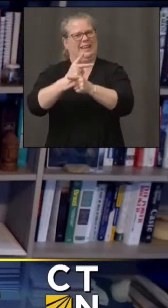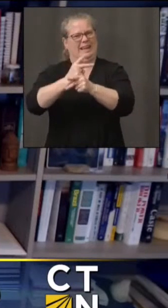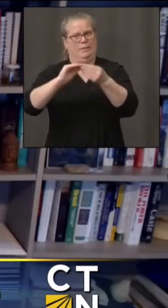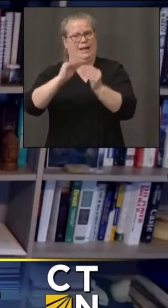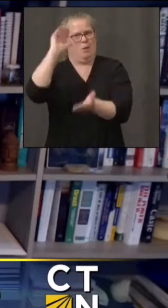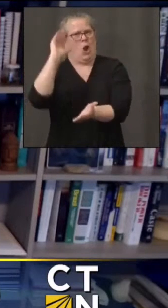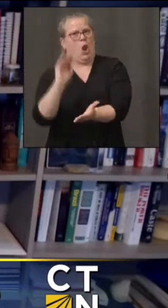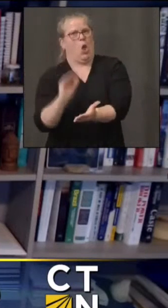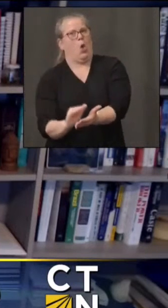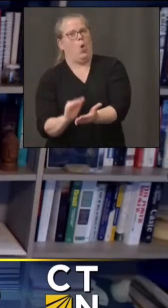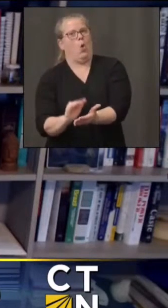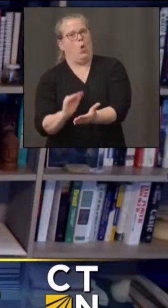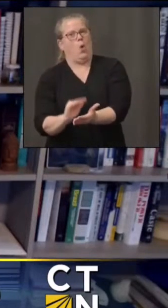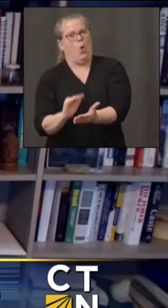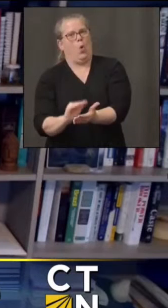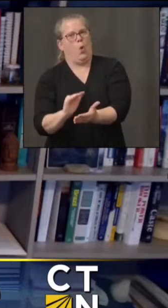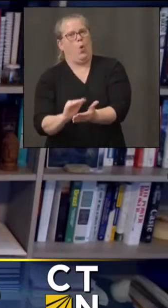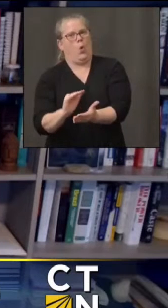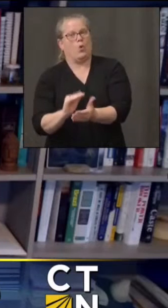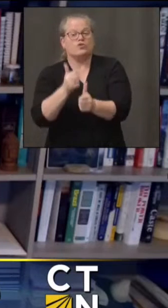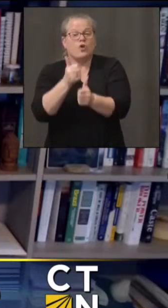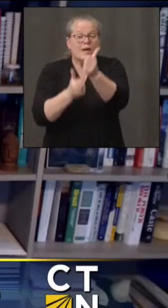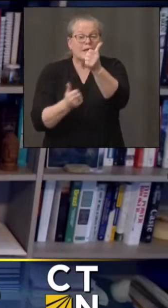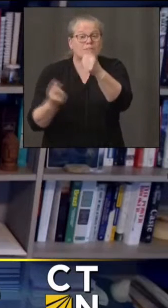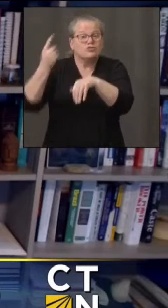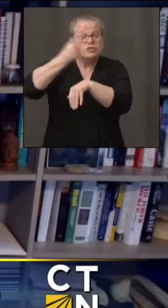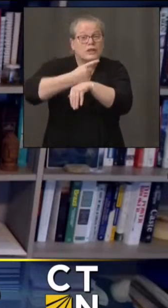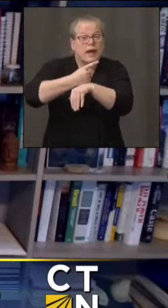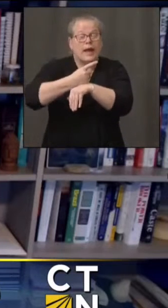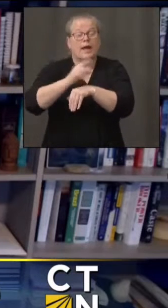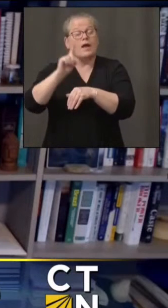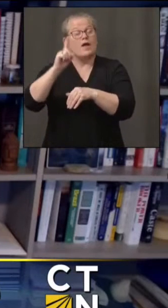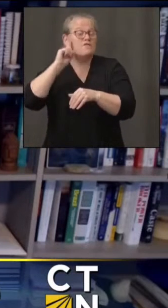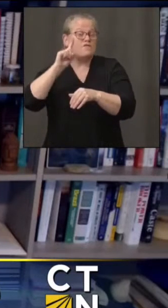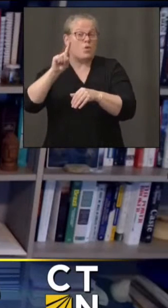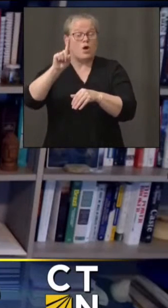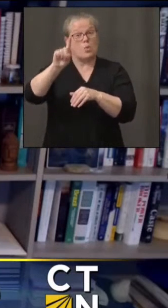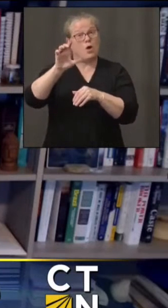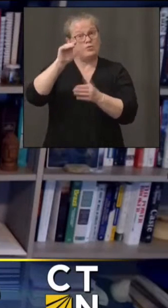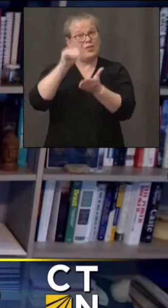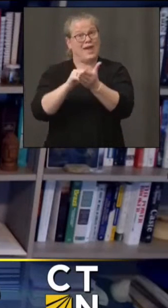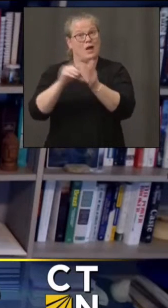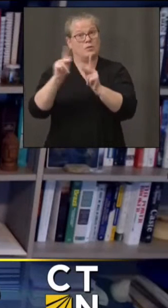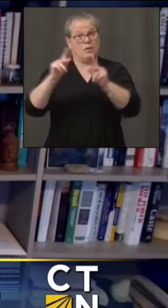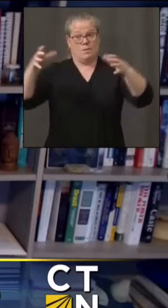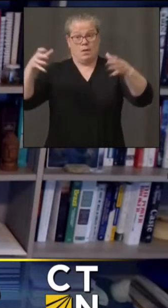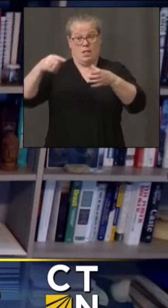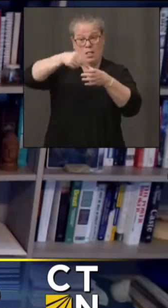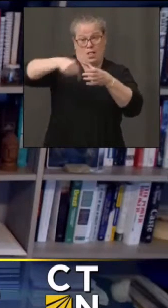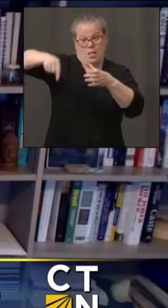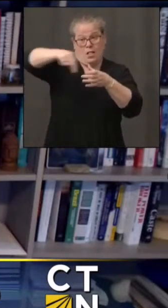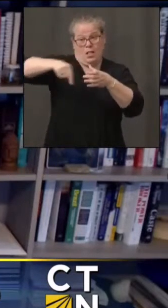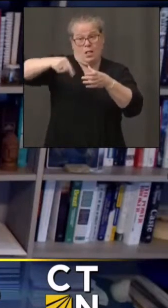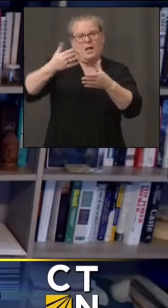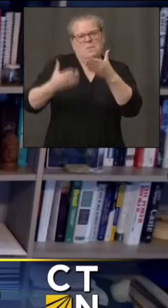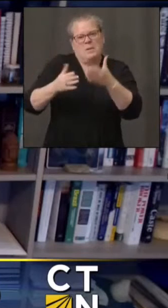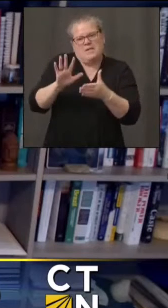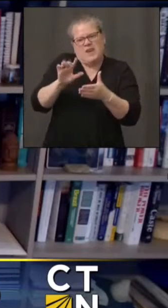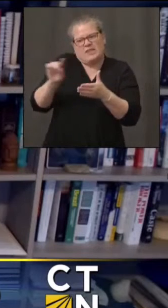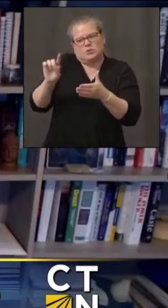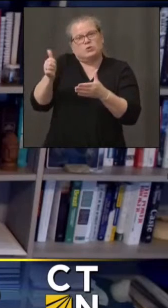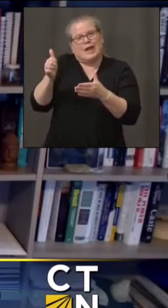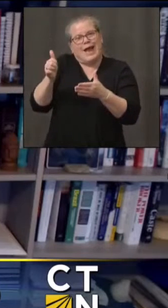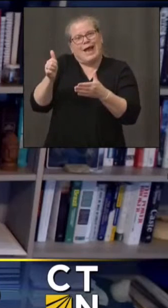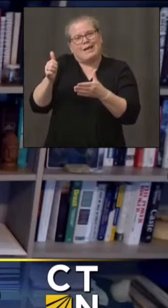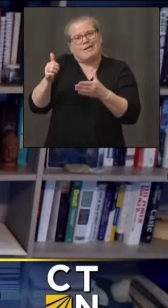10 new cases per day per 100,000 population. So, in much of the state is actually in that